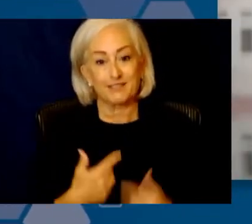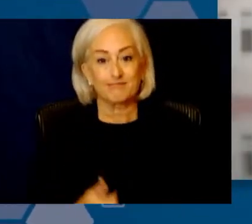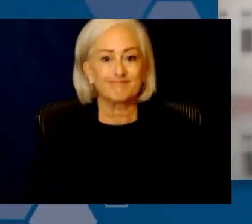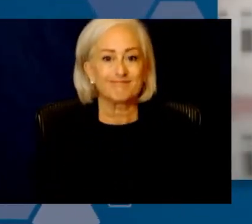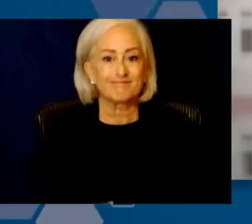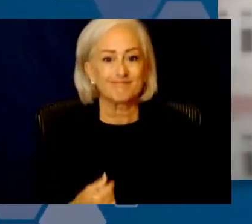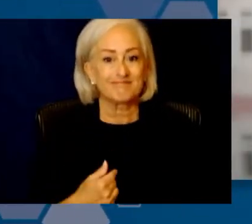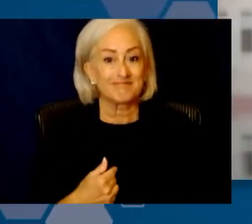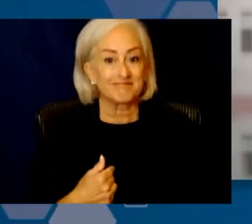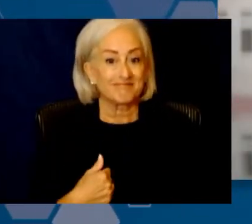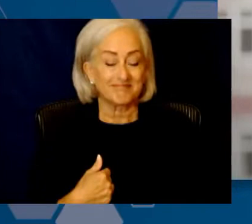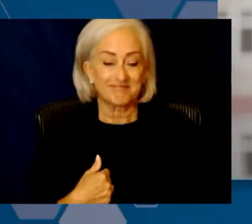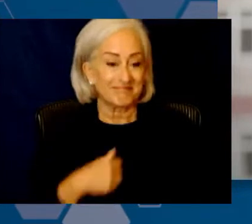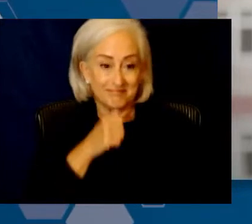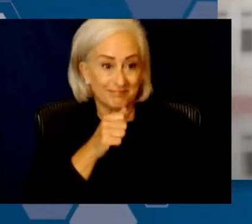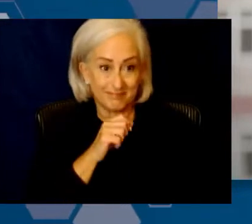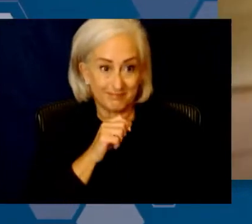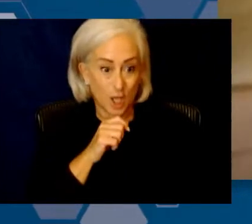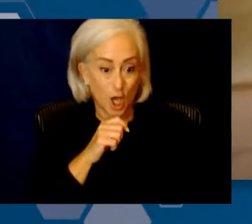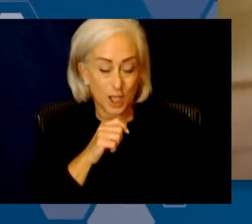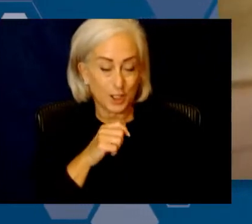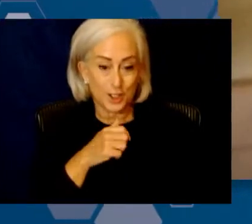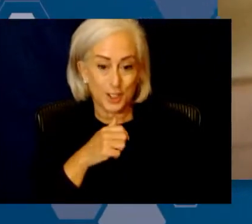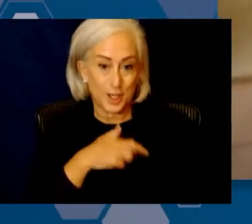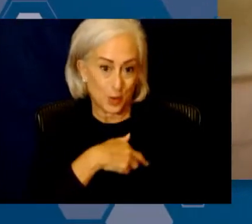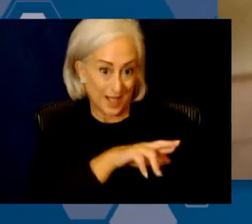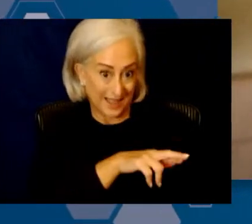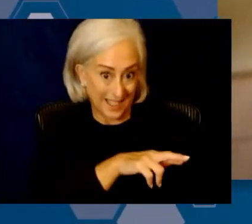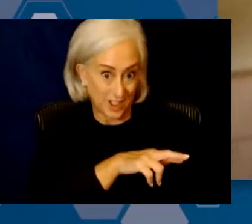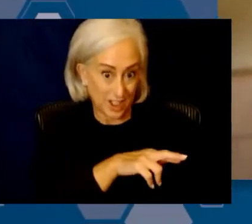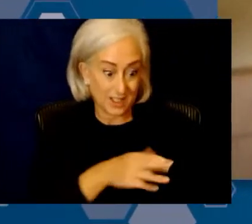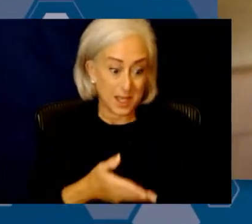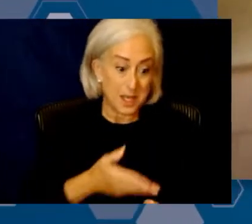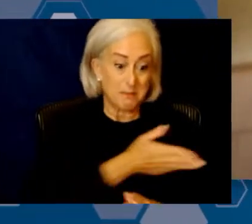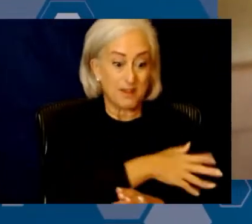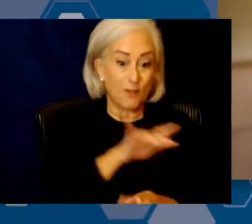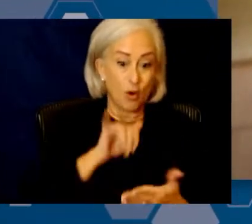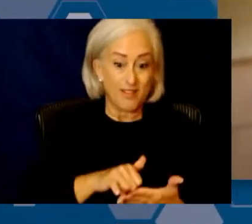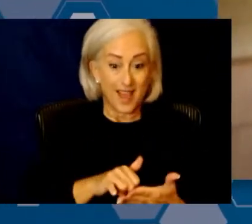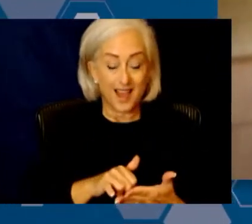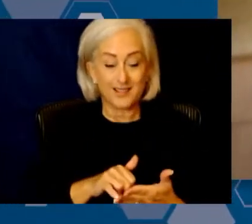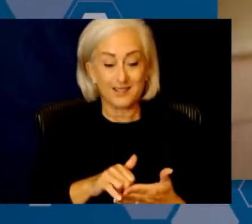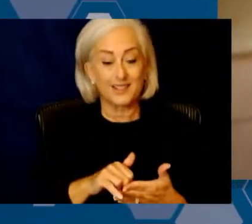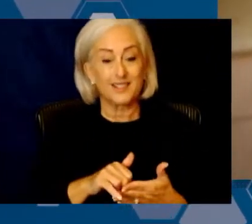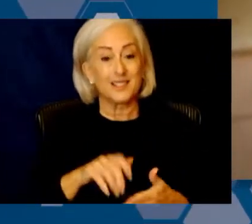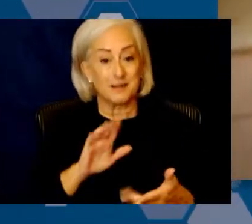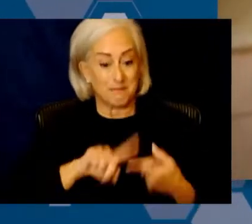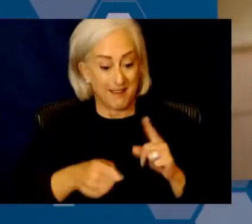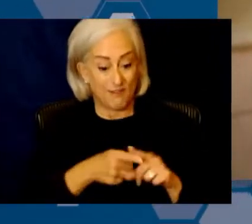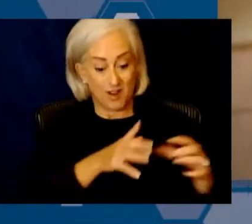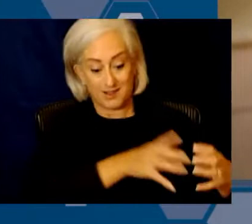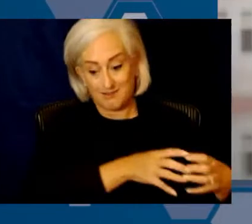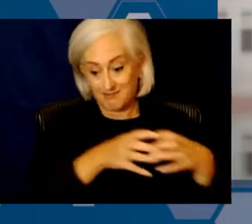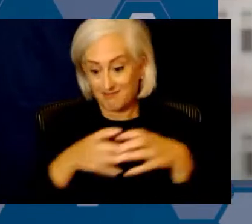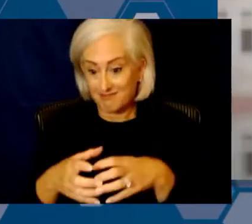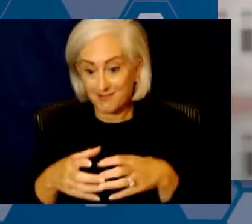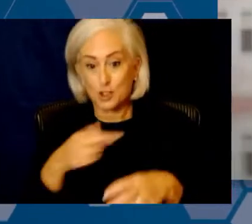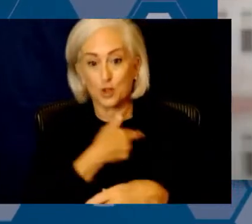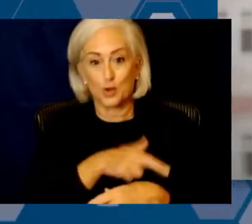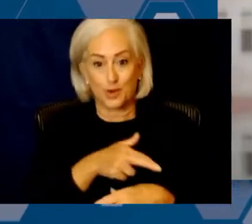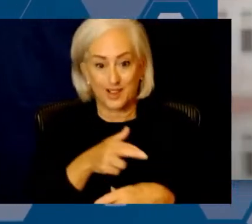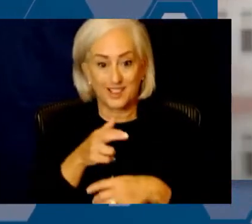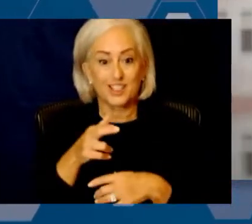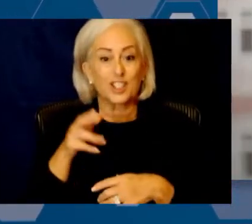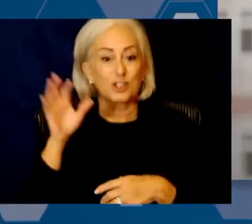had taken me to a healing mass prior, and then I got the news from Dr. Cersei that called to say that it was working. So it was